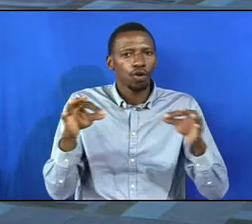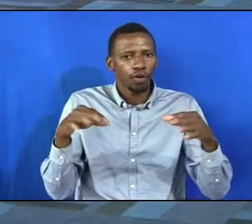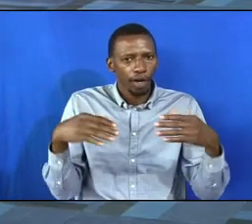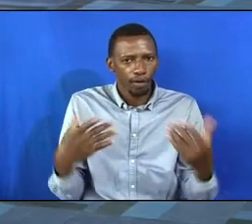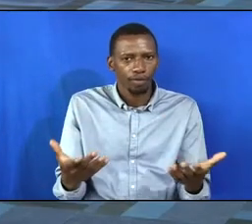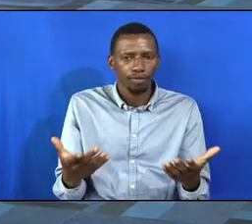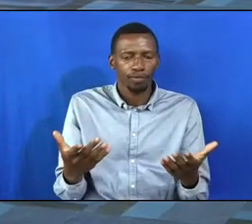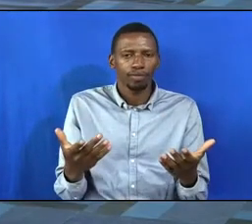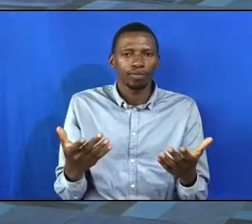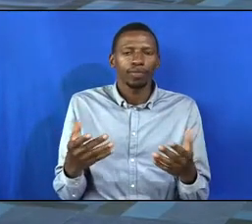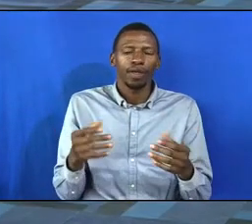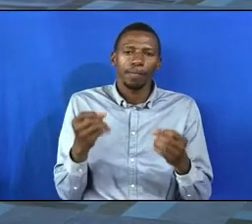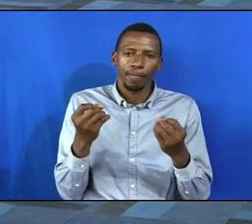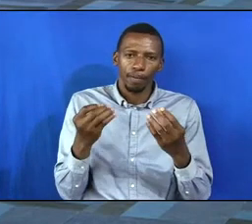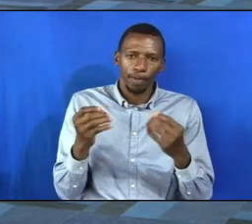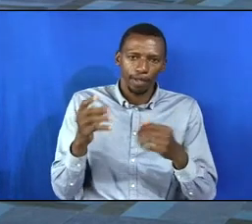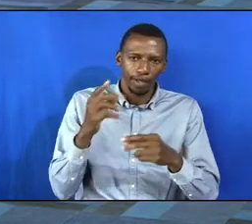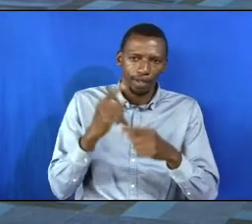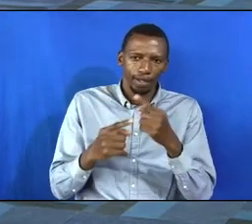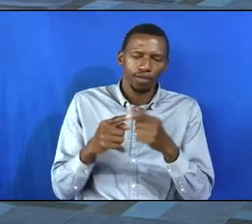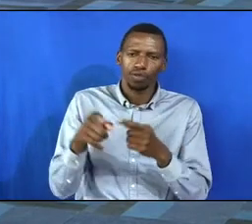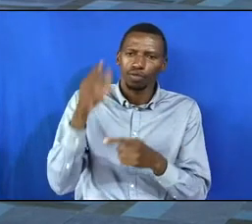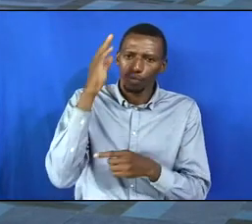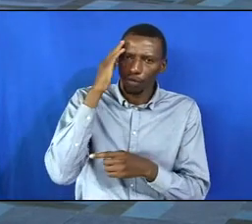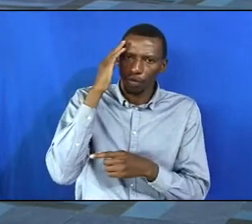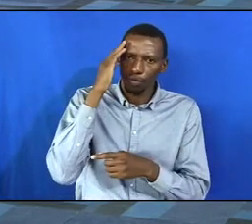how. You know,